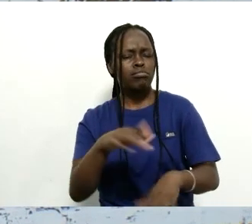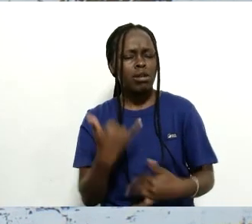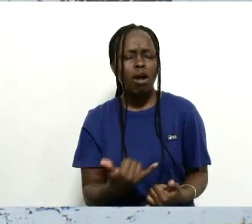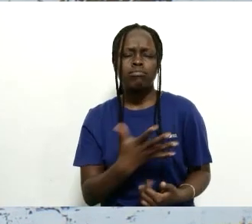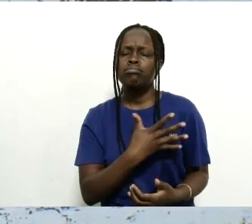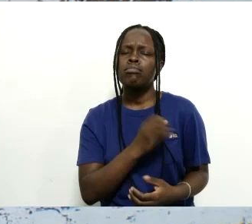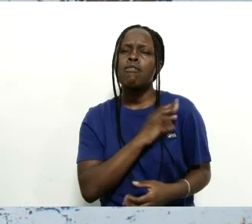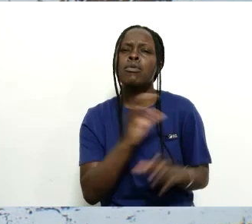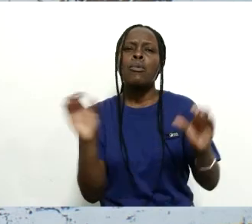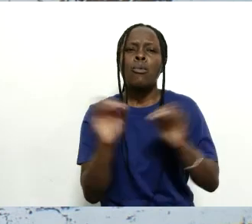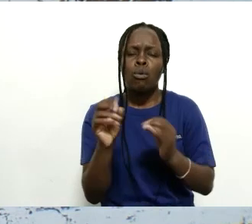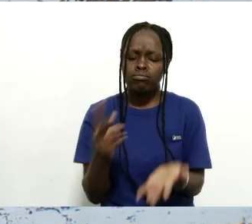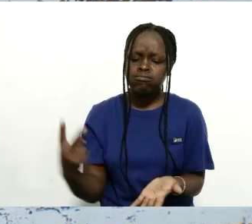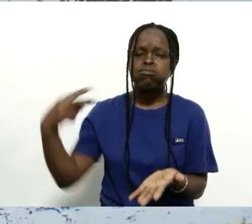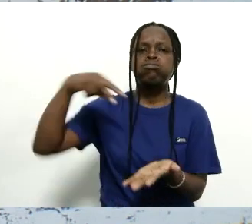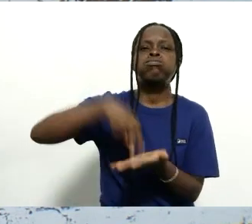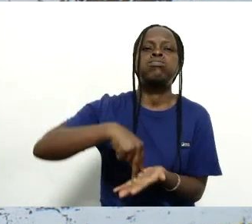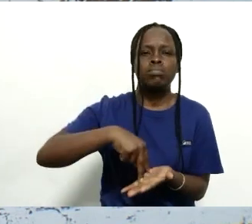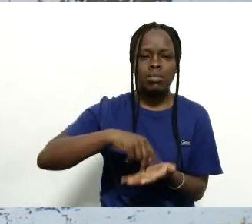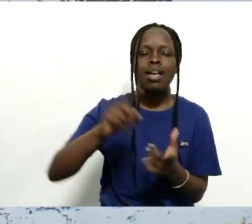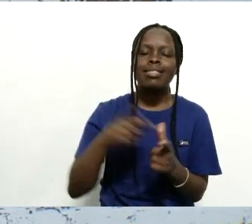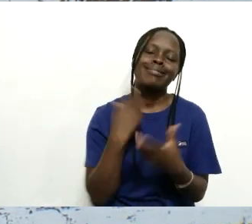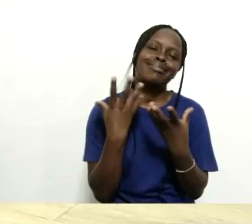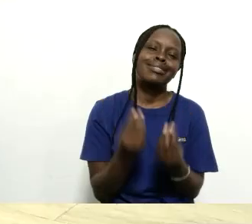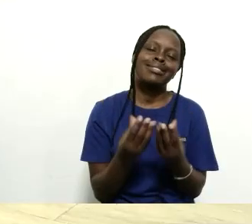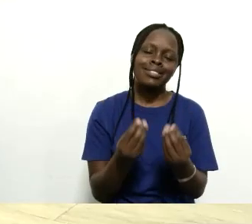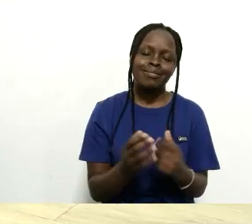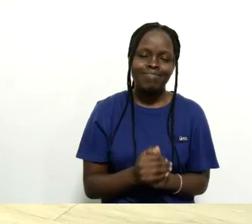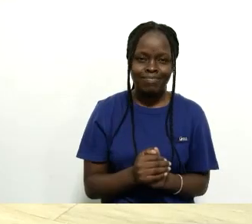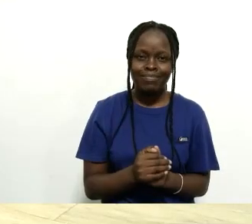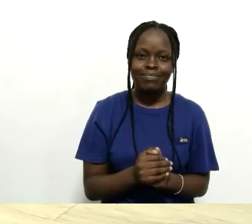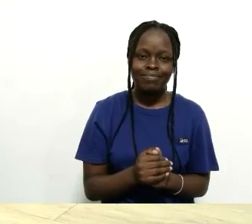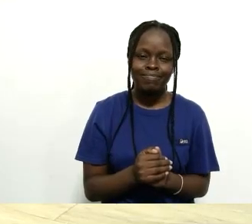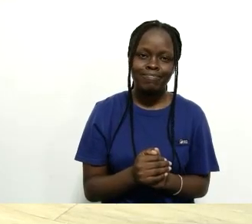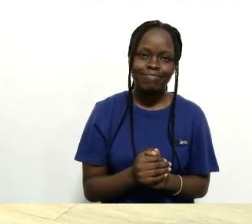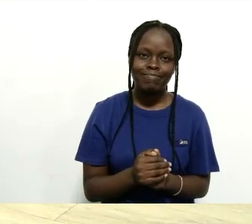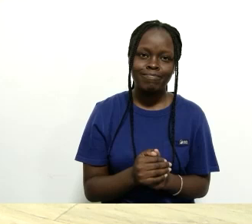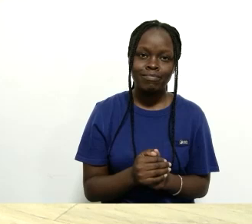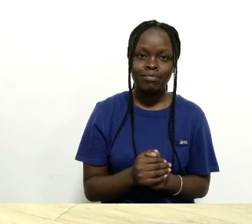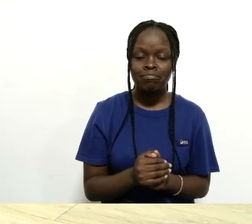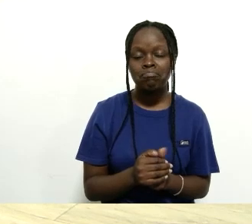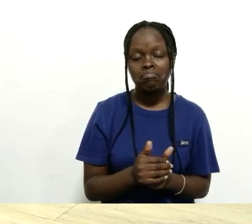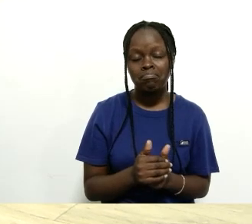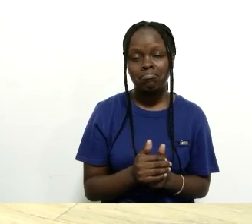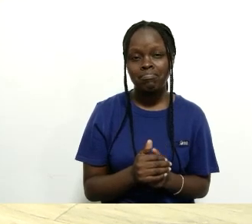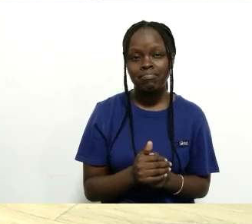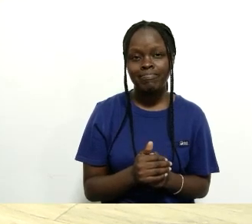the teachers need to come out of the outdated pedagogy where the teacher